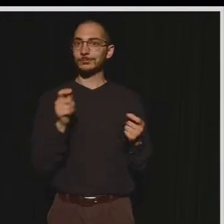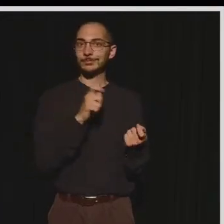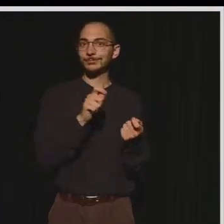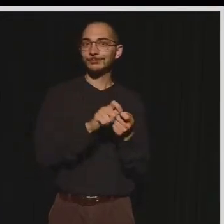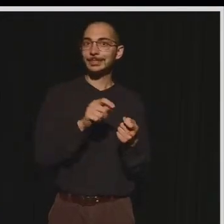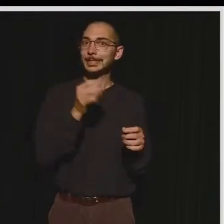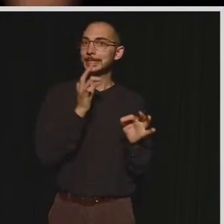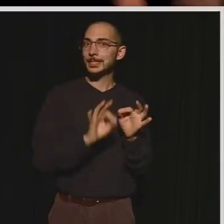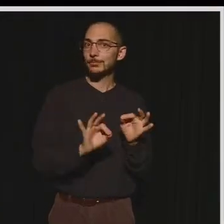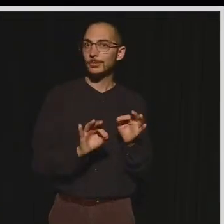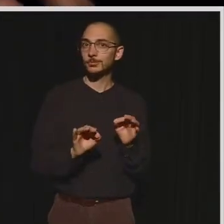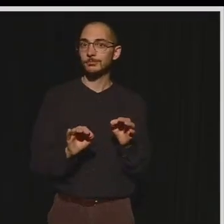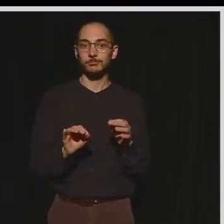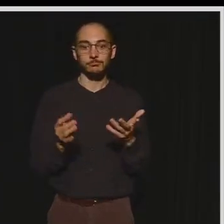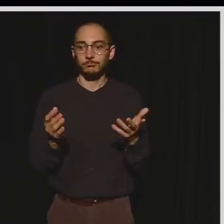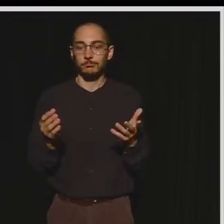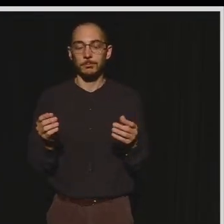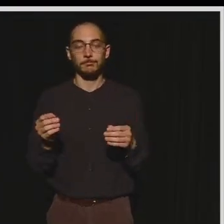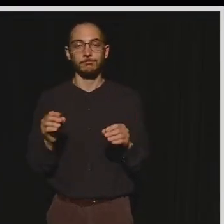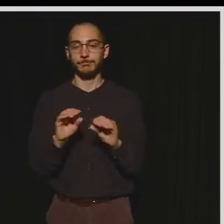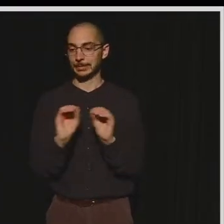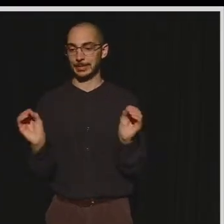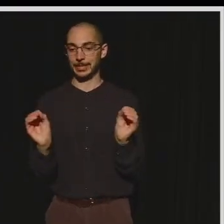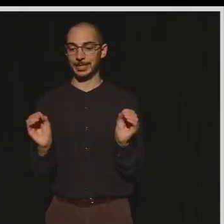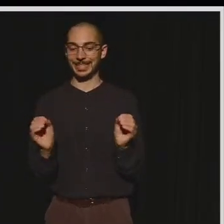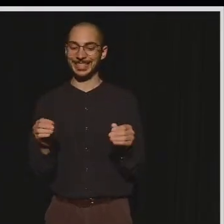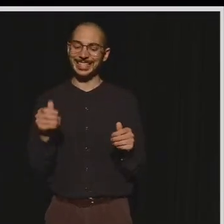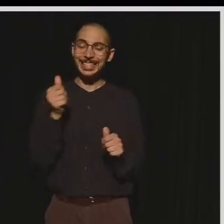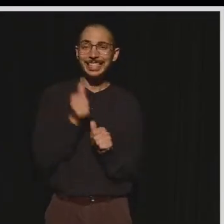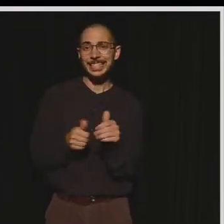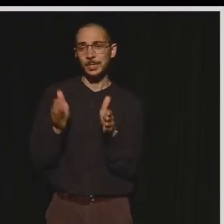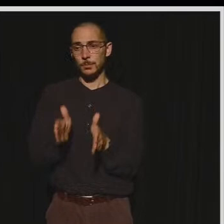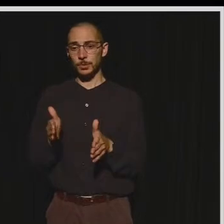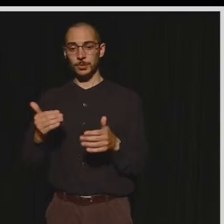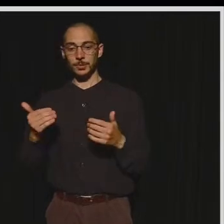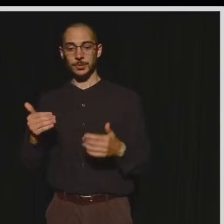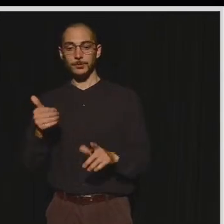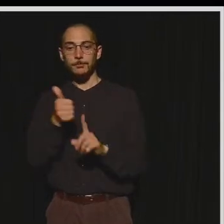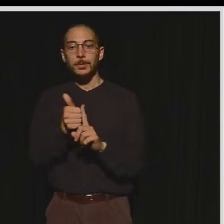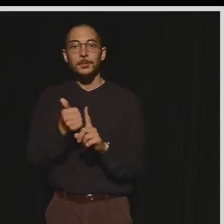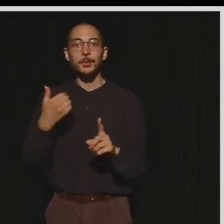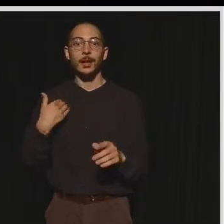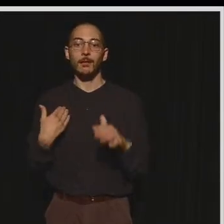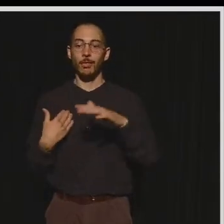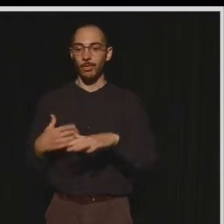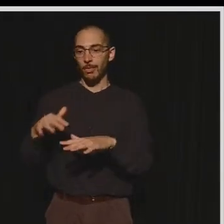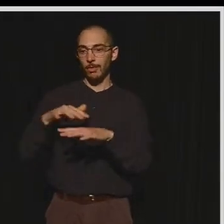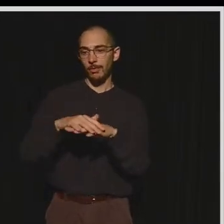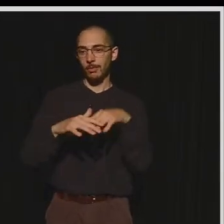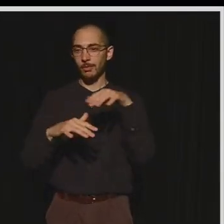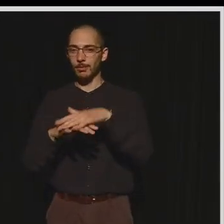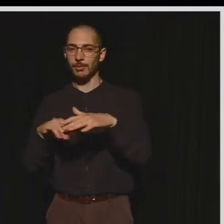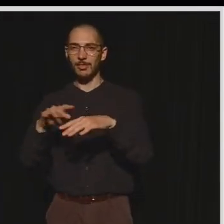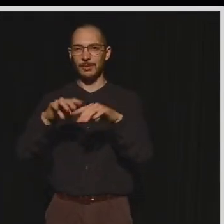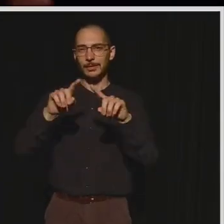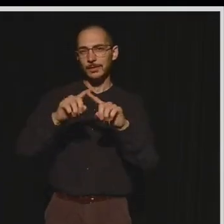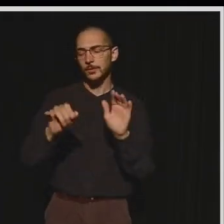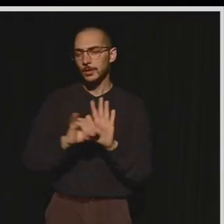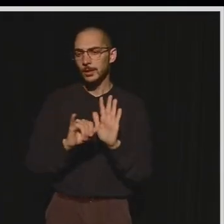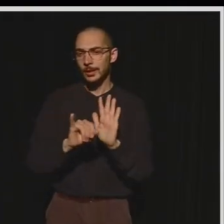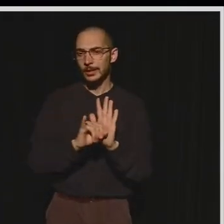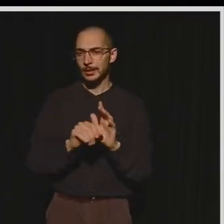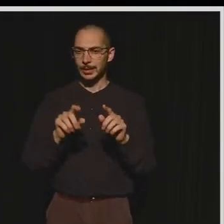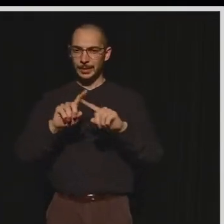tensions straddling different identities and things, and oftentimes under